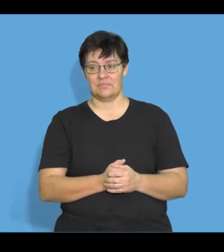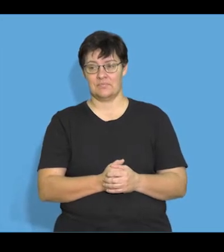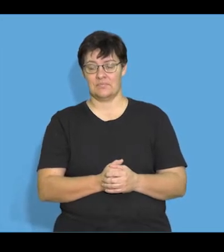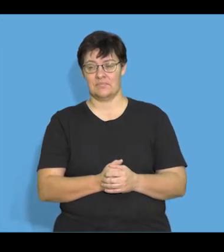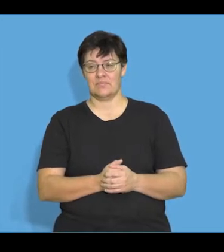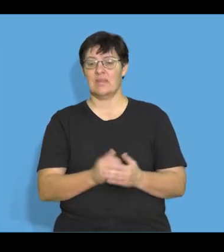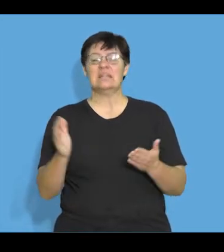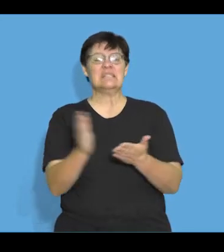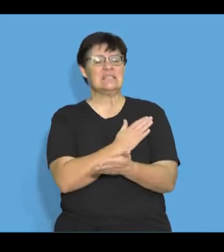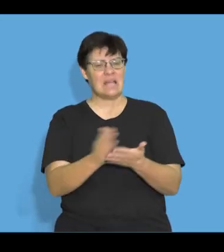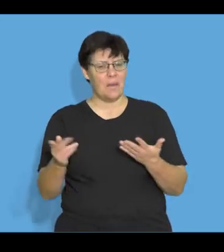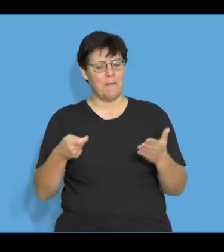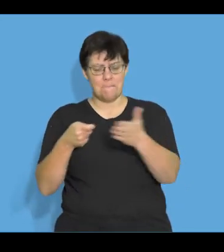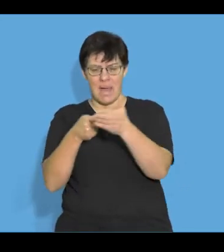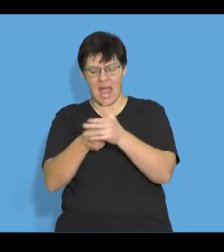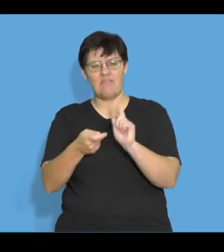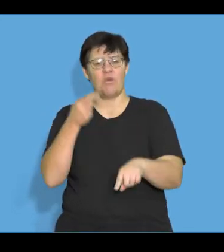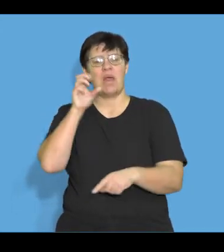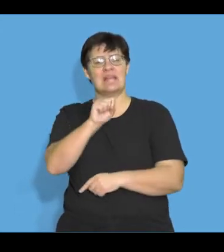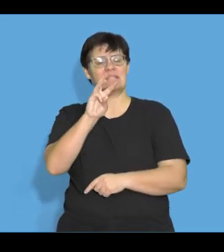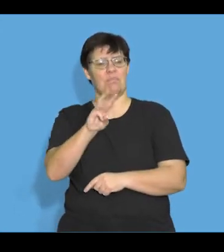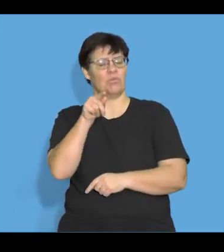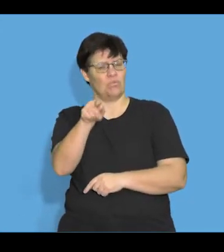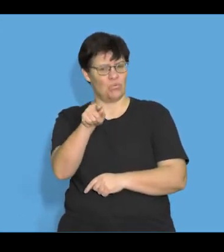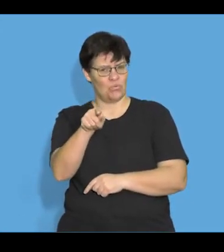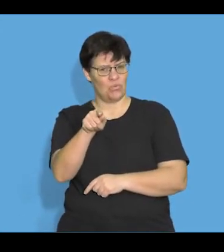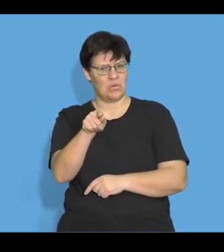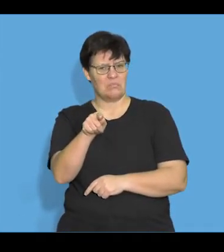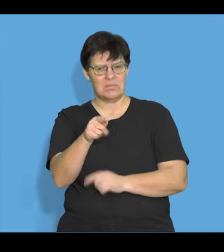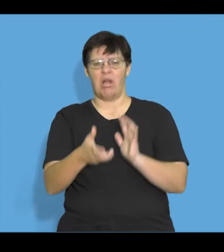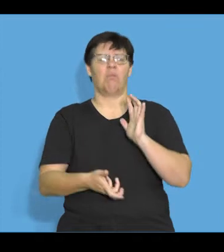Some of the goods purchased from SW wholesalers were badly